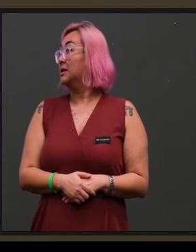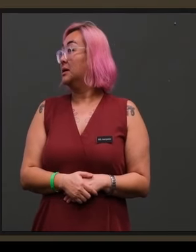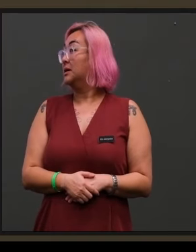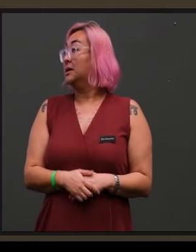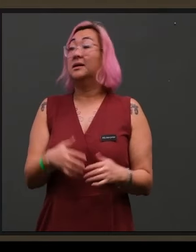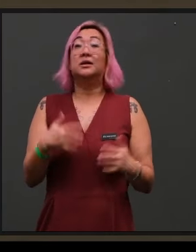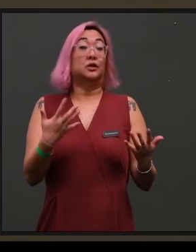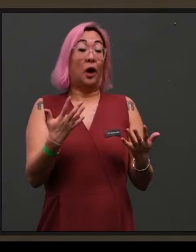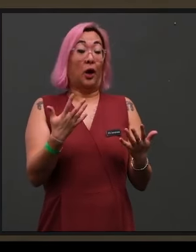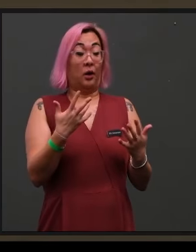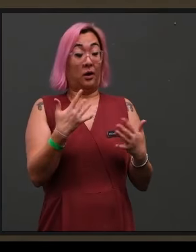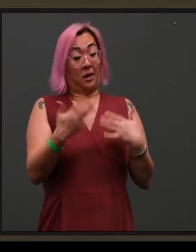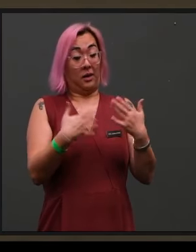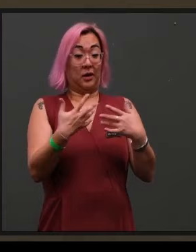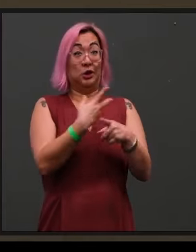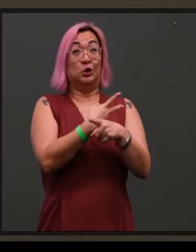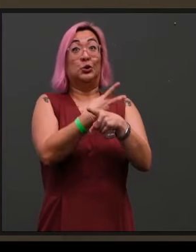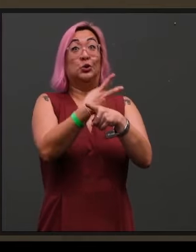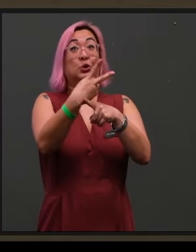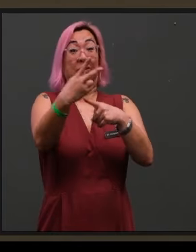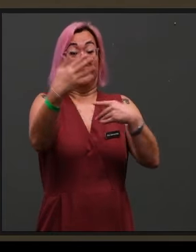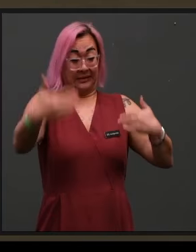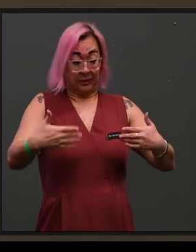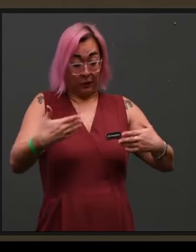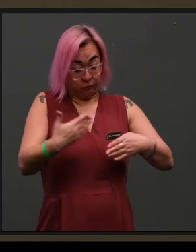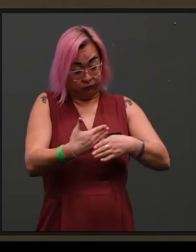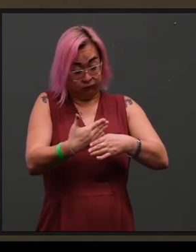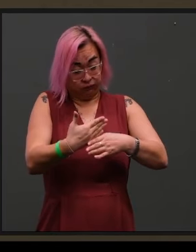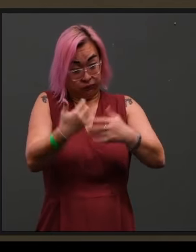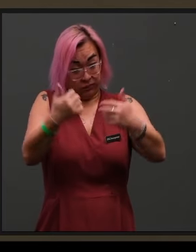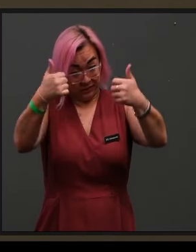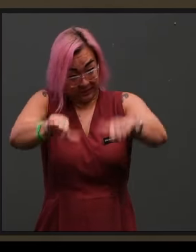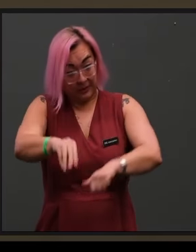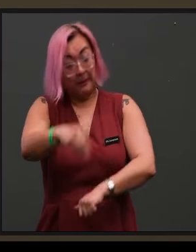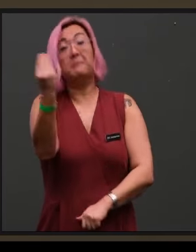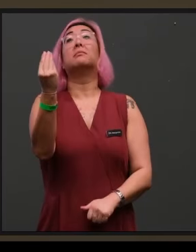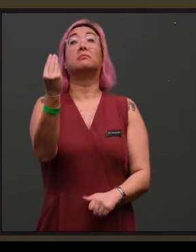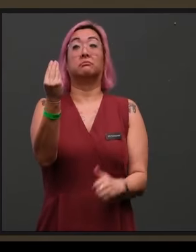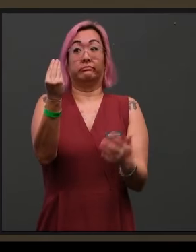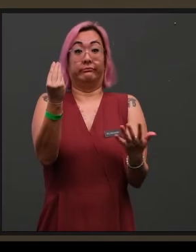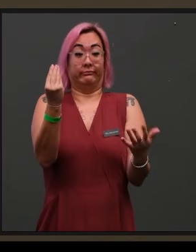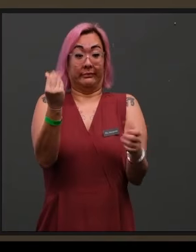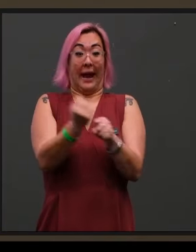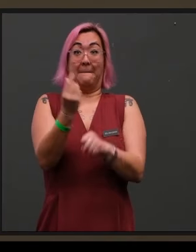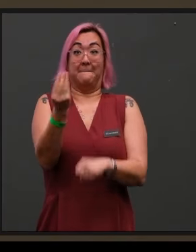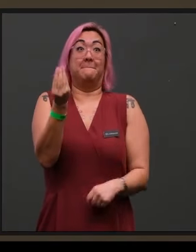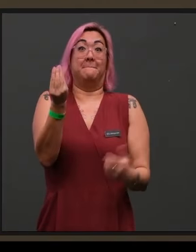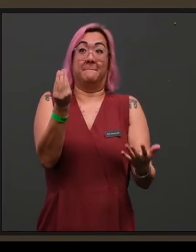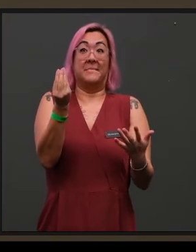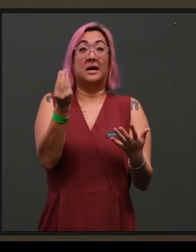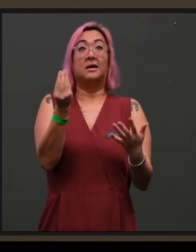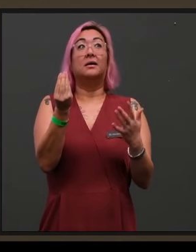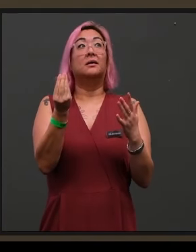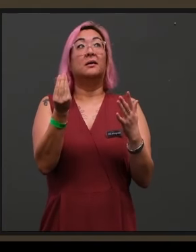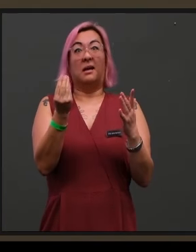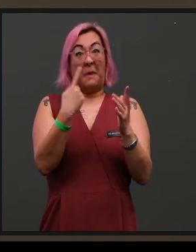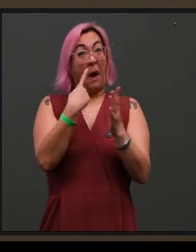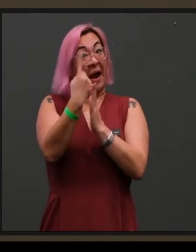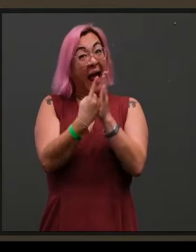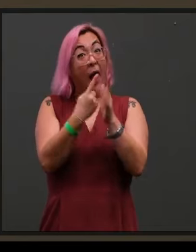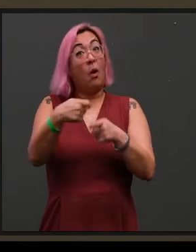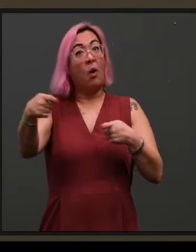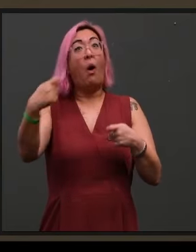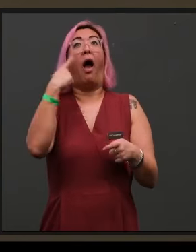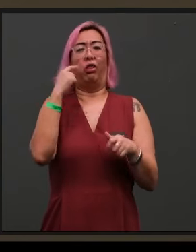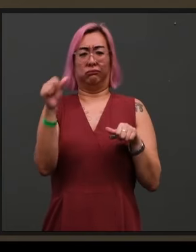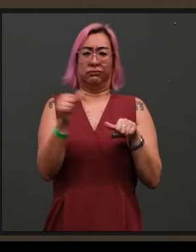later, we essentially had a working video game. It was about an hour long. I thought it was going to be 15 minutes. But